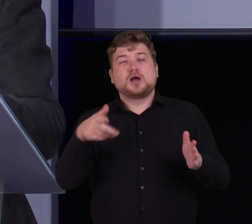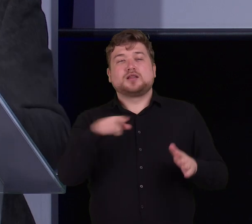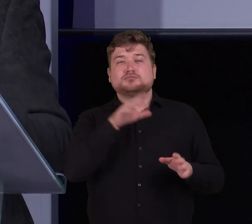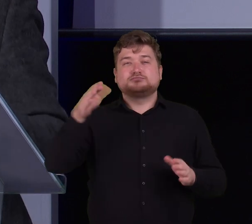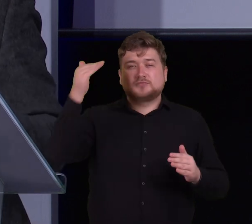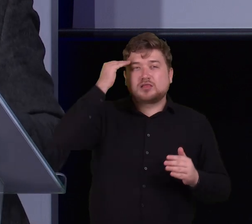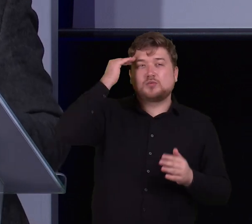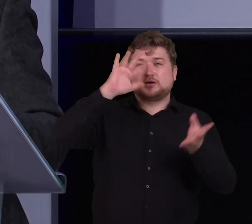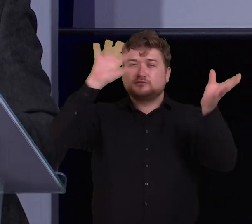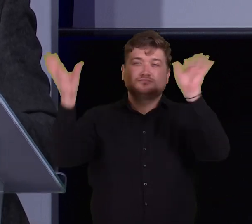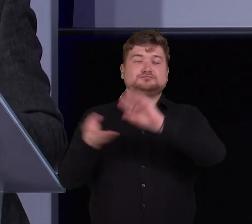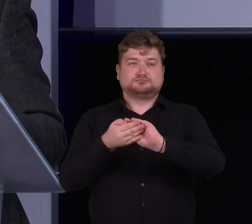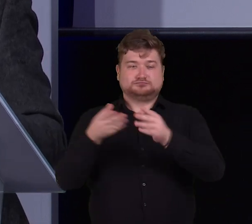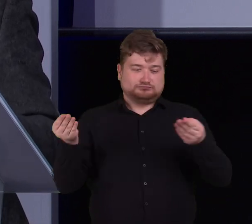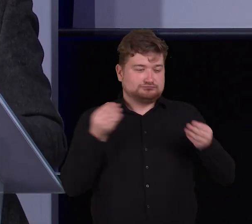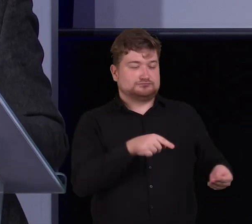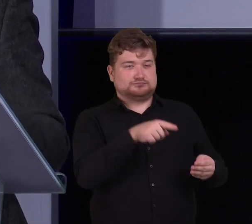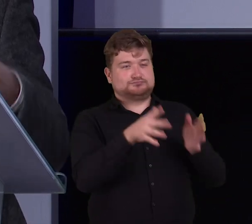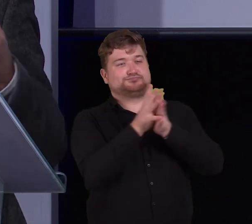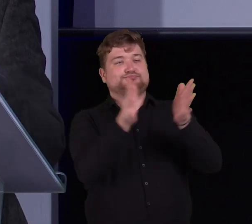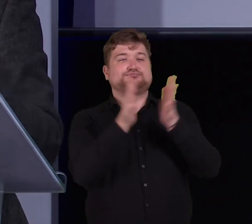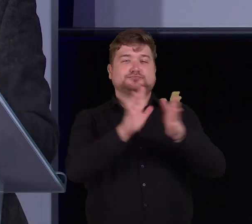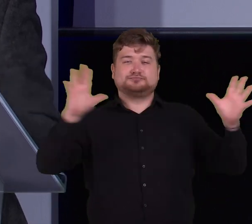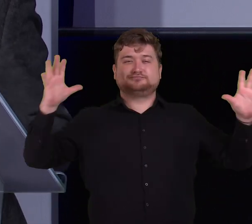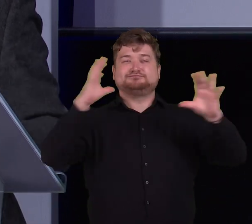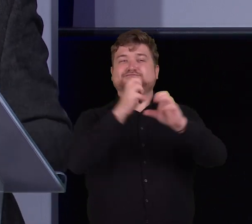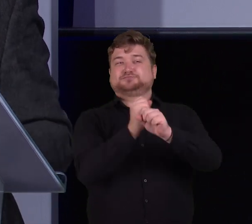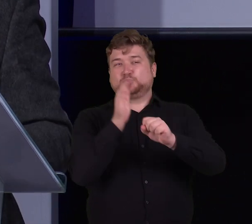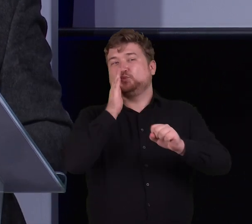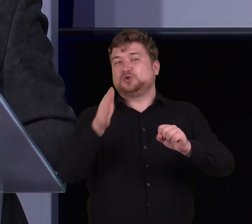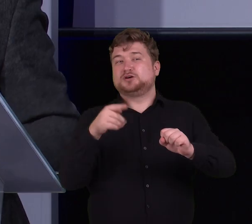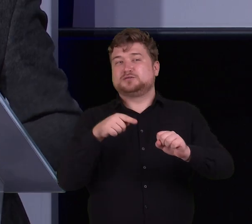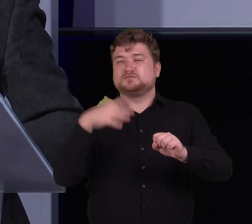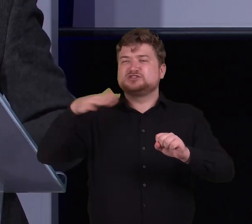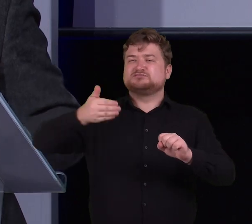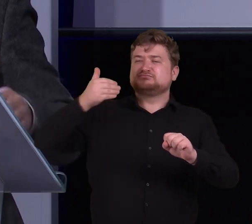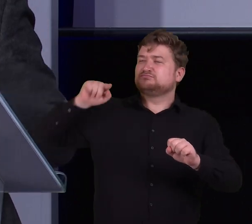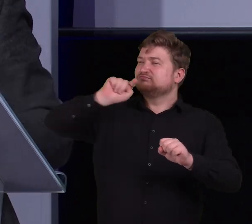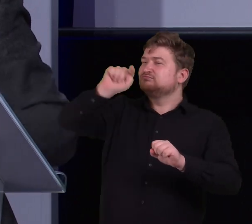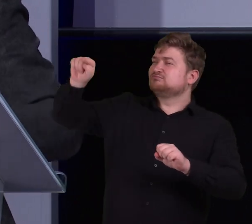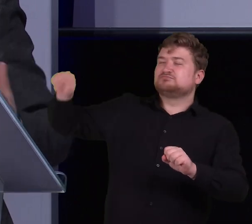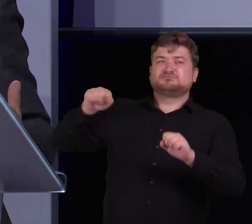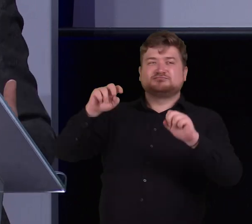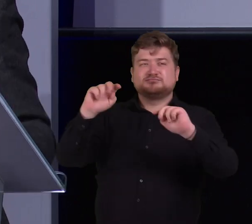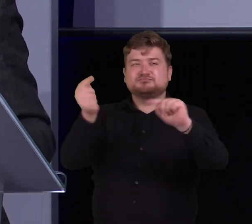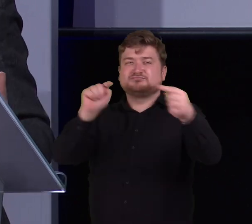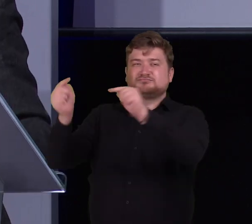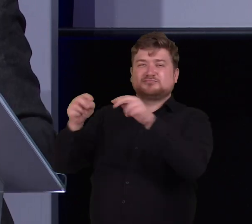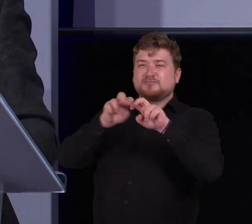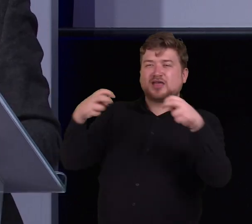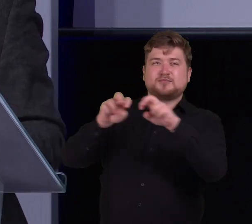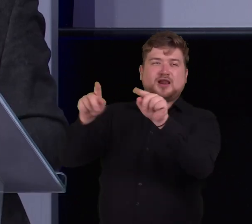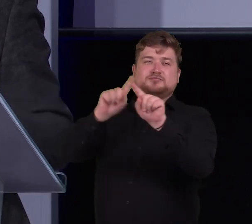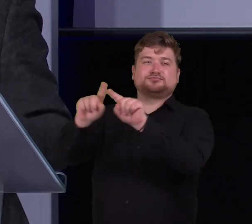welcome you to have this occasion to hear what was the whole session